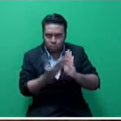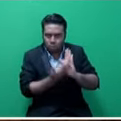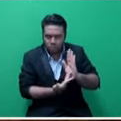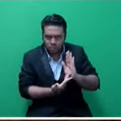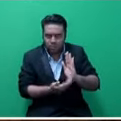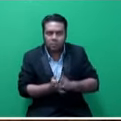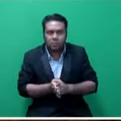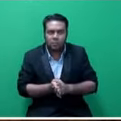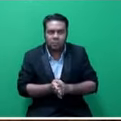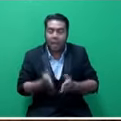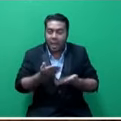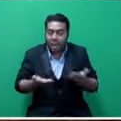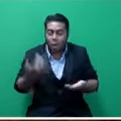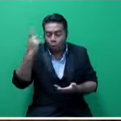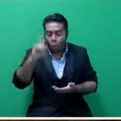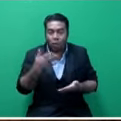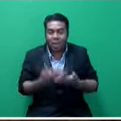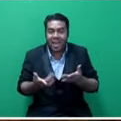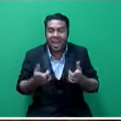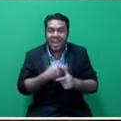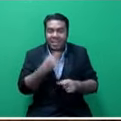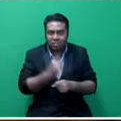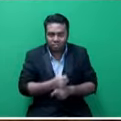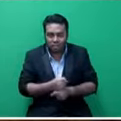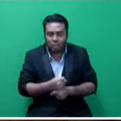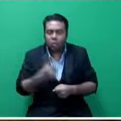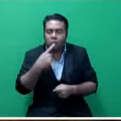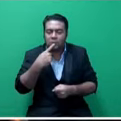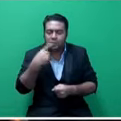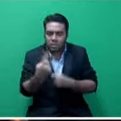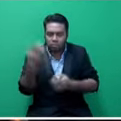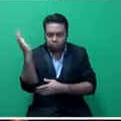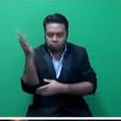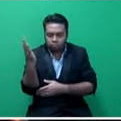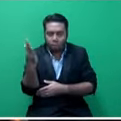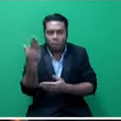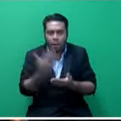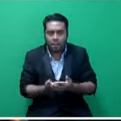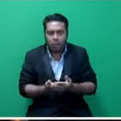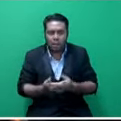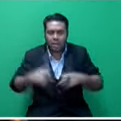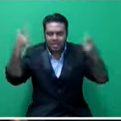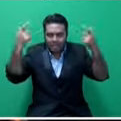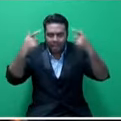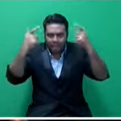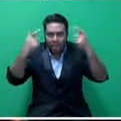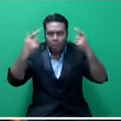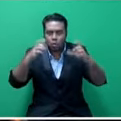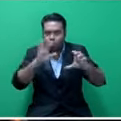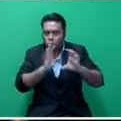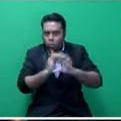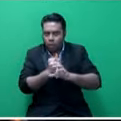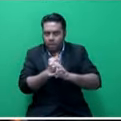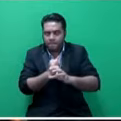upon the Honourable Attorney General to speak to his motion. You have the floor, sir. Thank you, Mr. Speaker, sir.